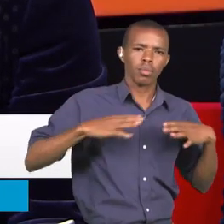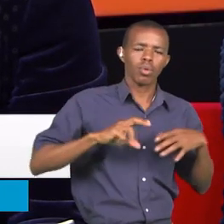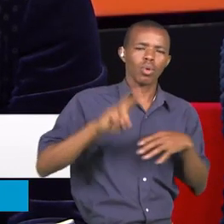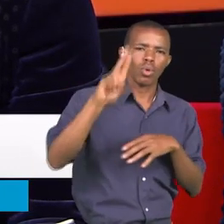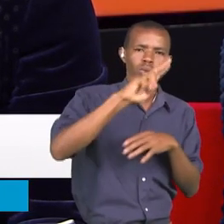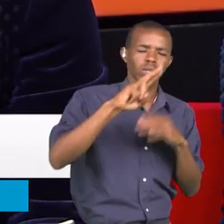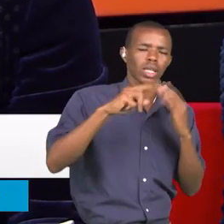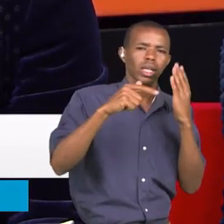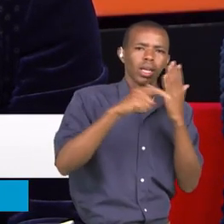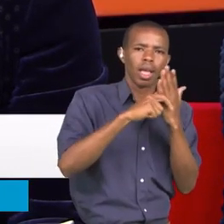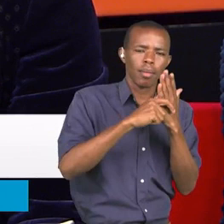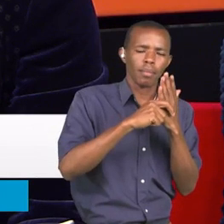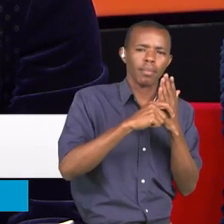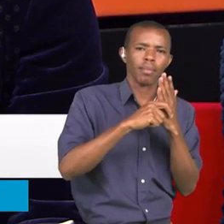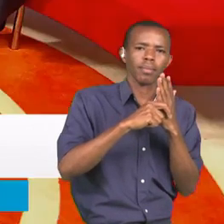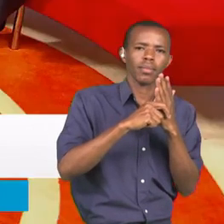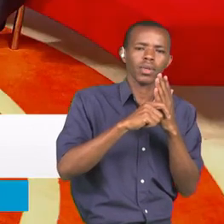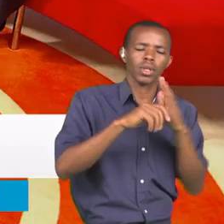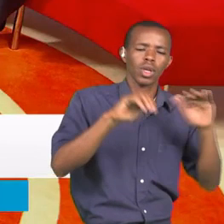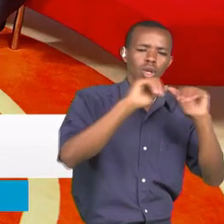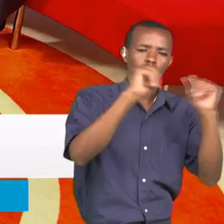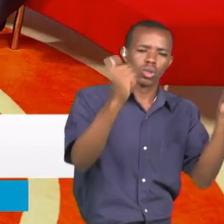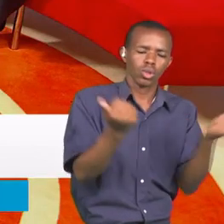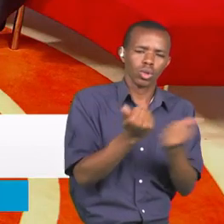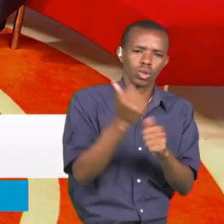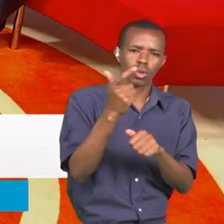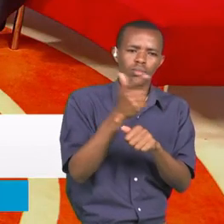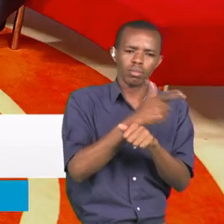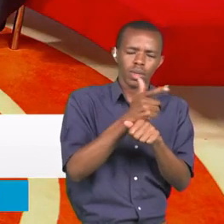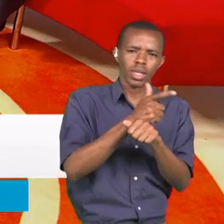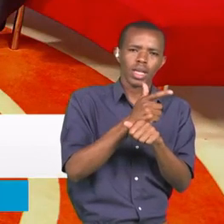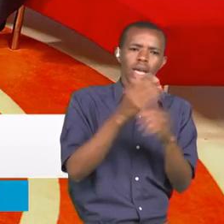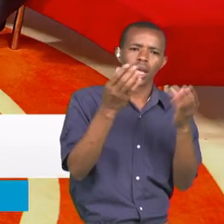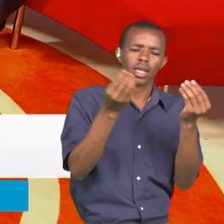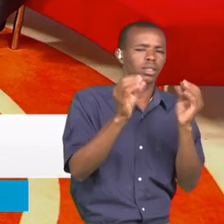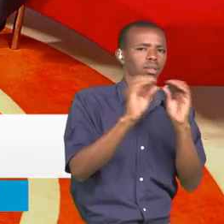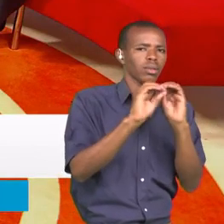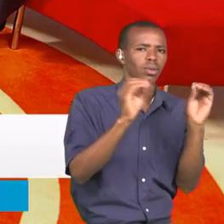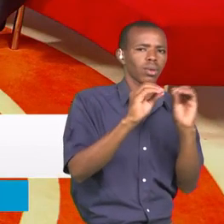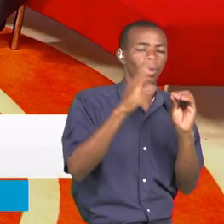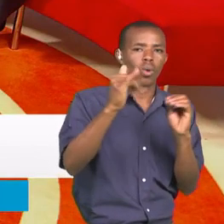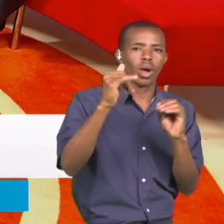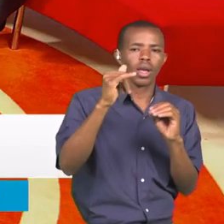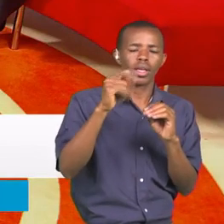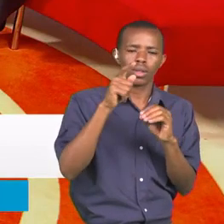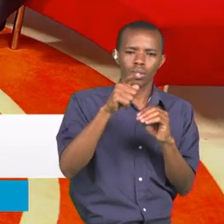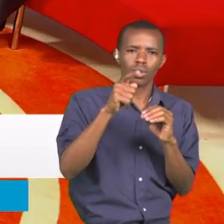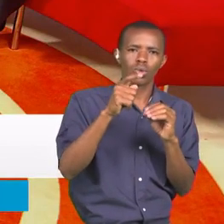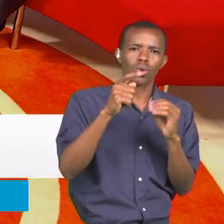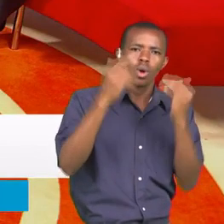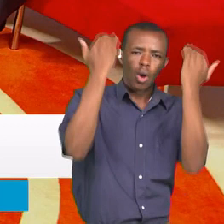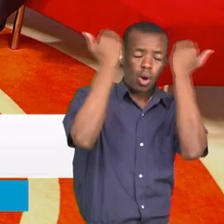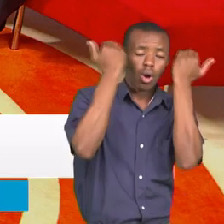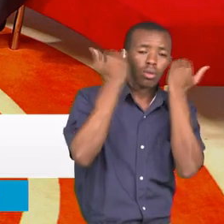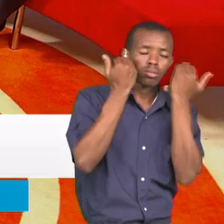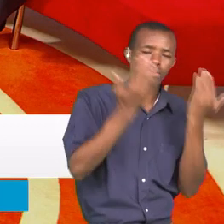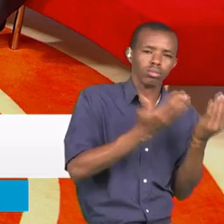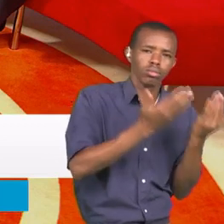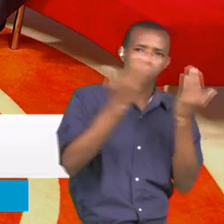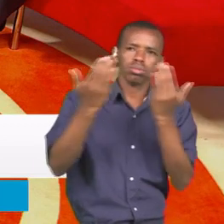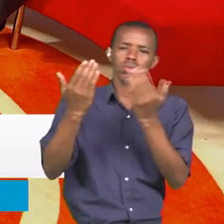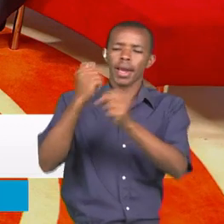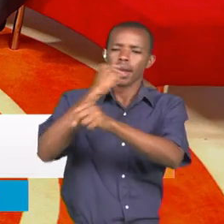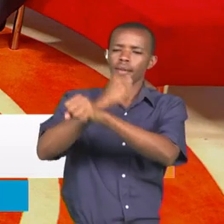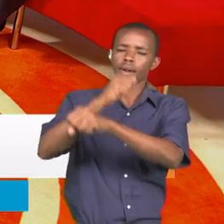pseudonyms on social media, it may not really be easy. Okay. Because in order for you to sue someone, then there has to be a